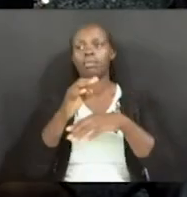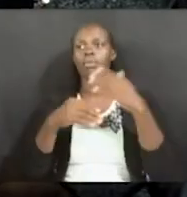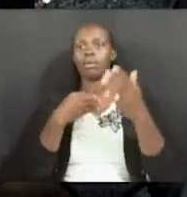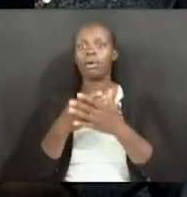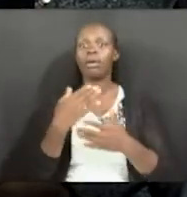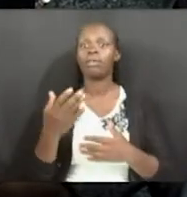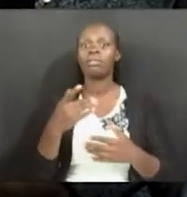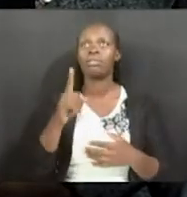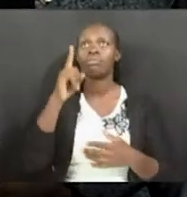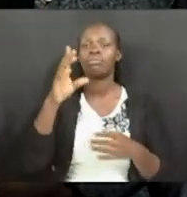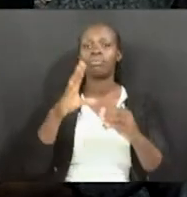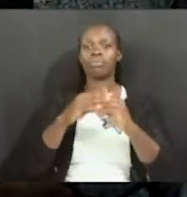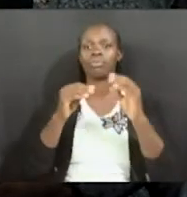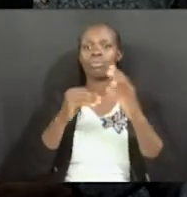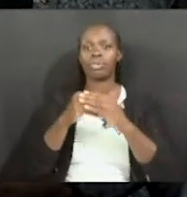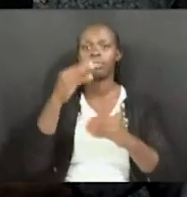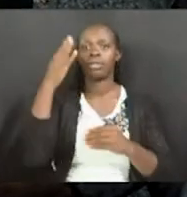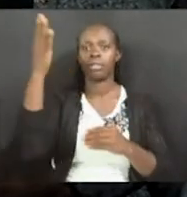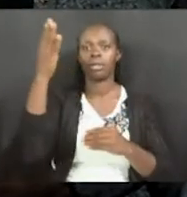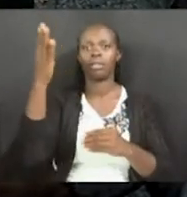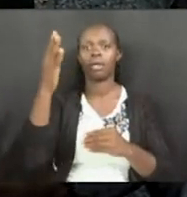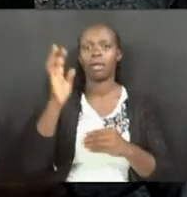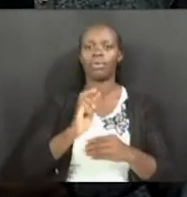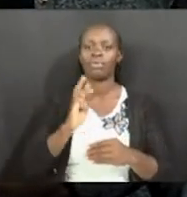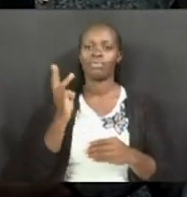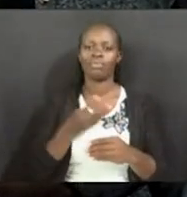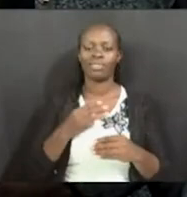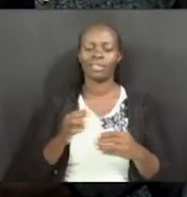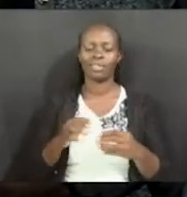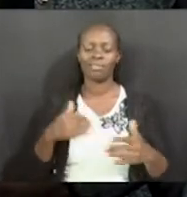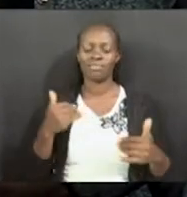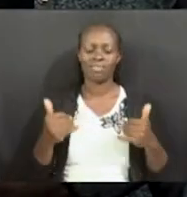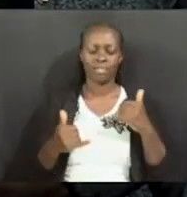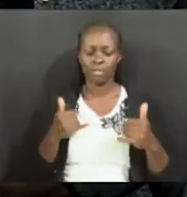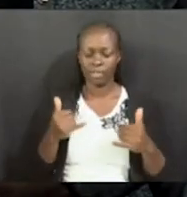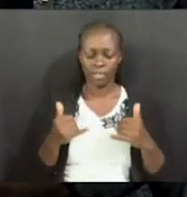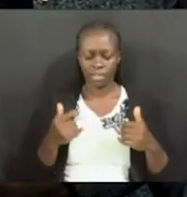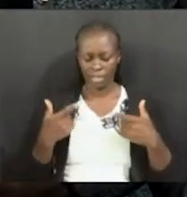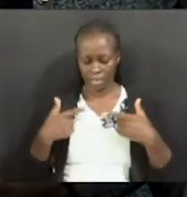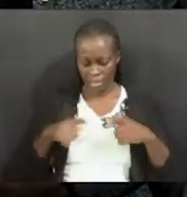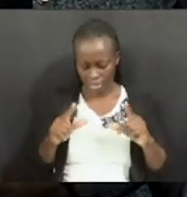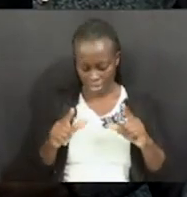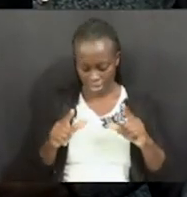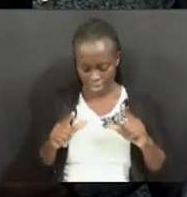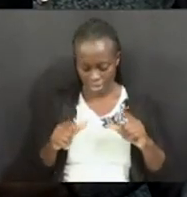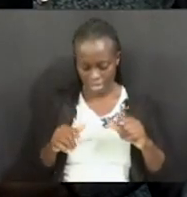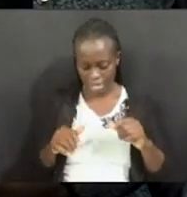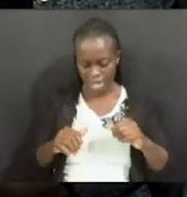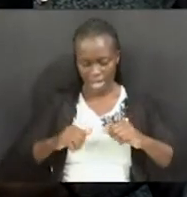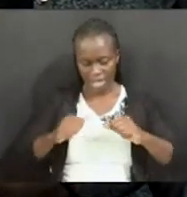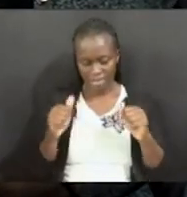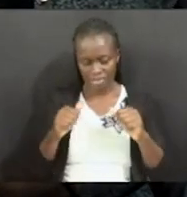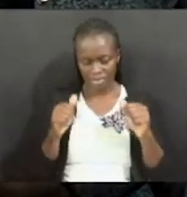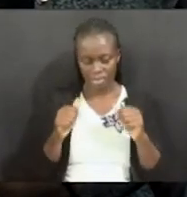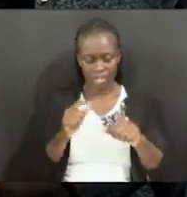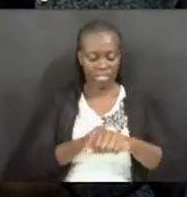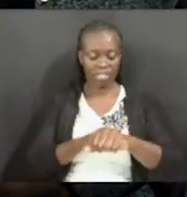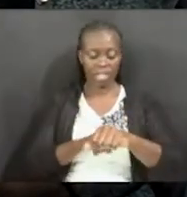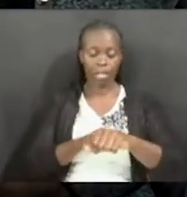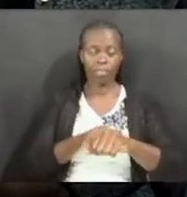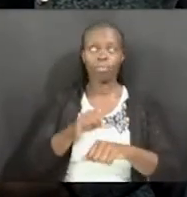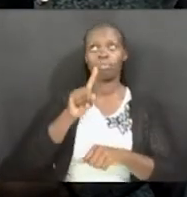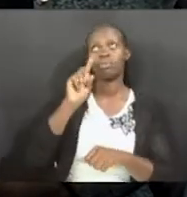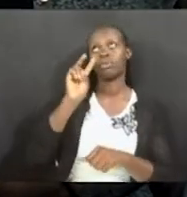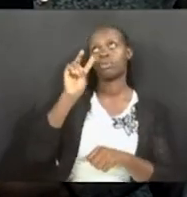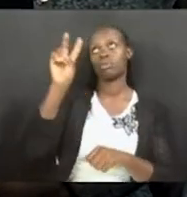create our home, let us rejoice and let us be amazed when we see you on the throne. Thank you